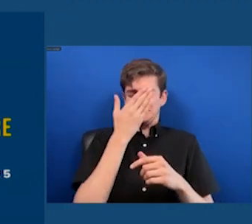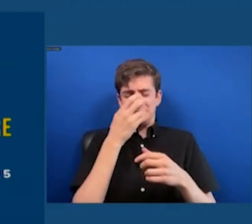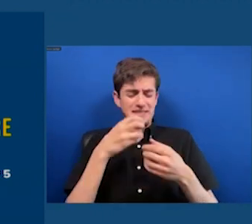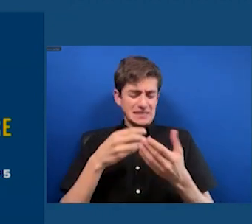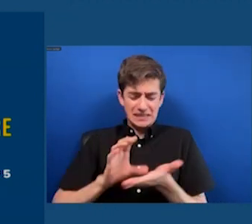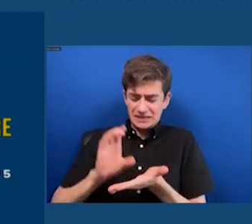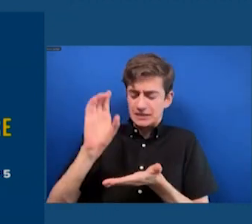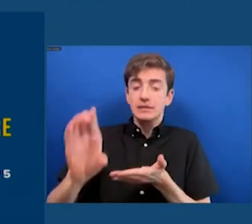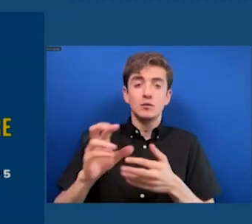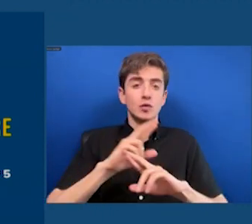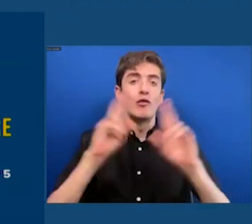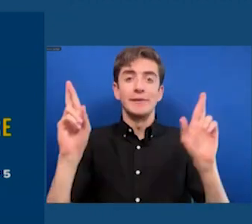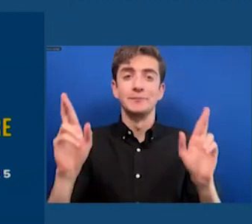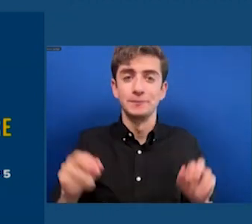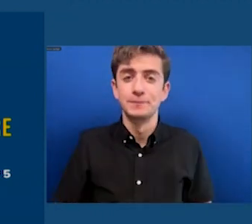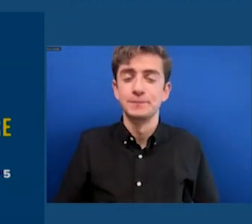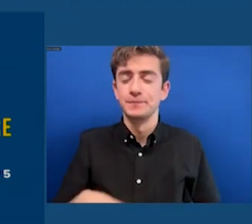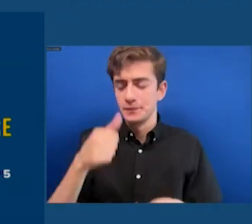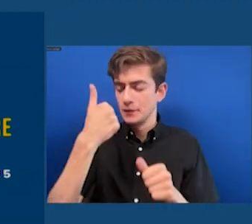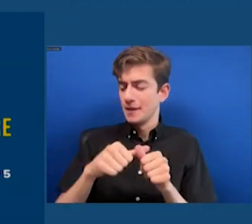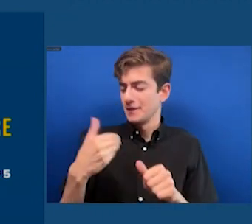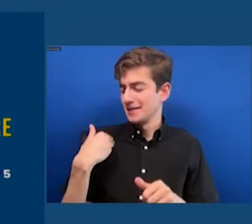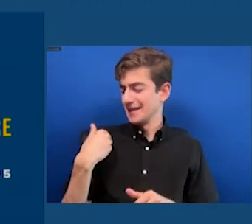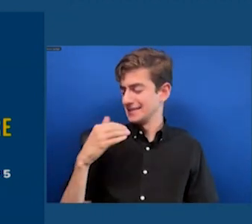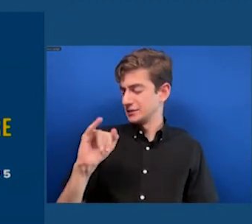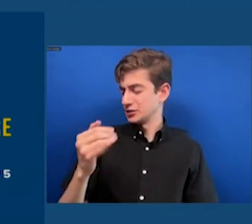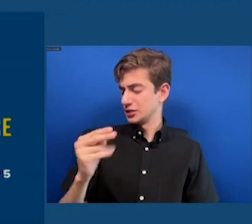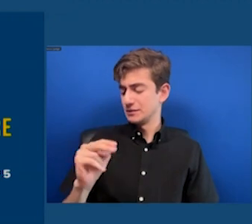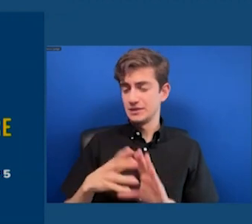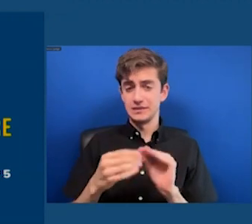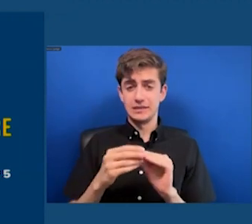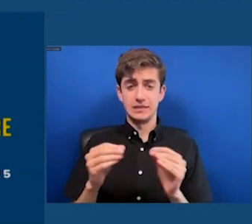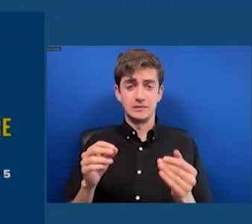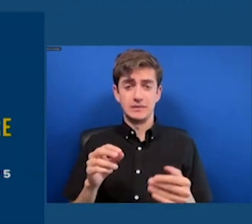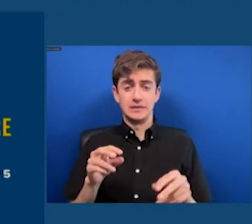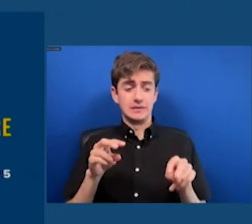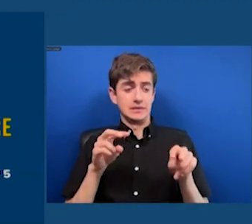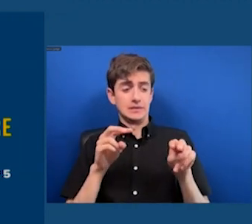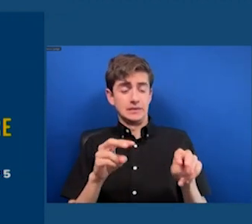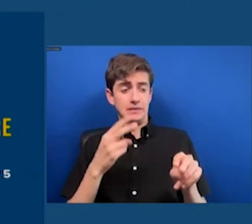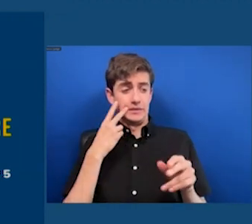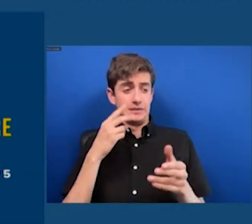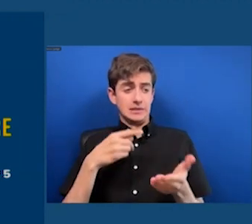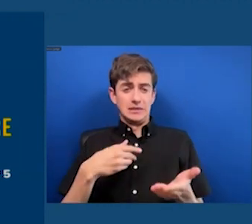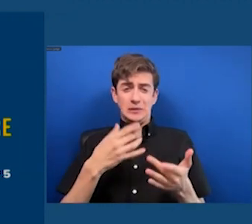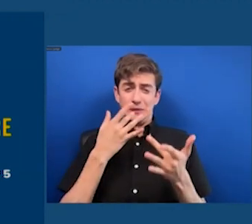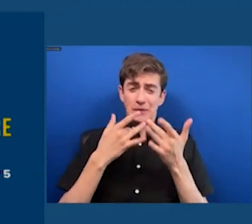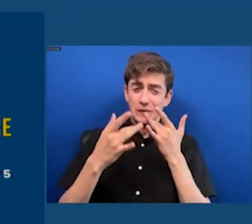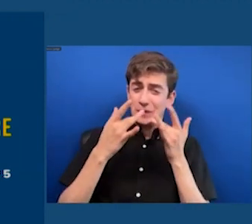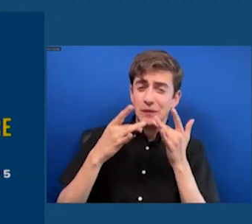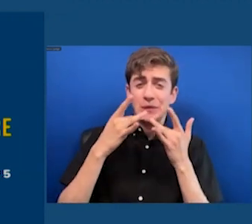may recall back in January, I said we were staring down at sizable deficits,